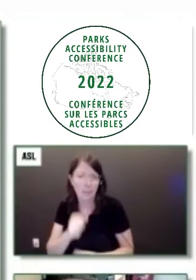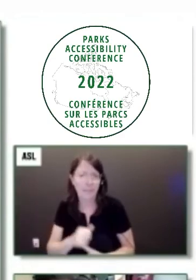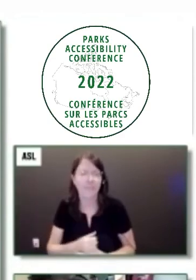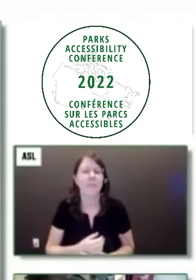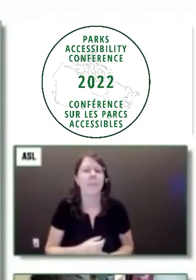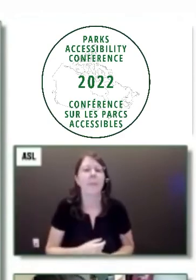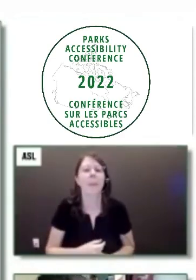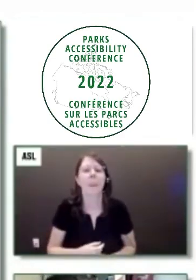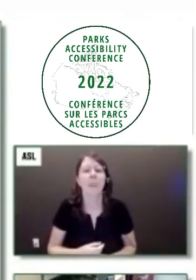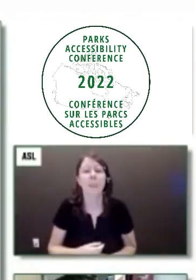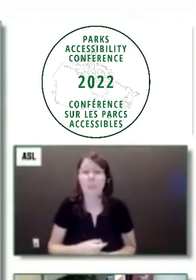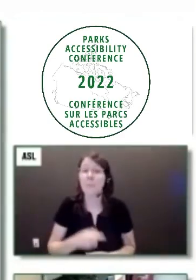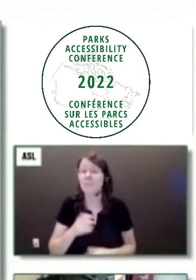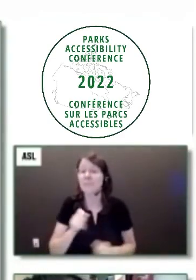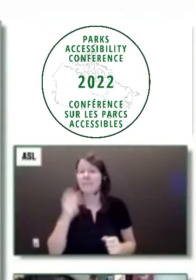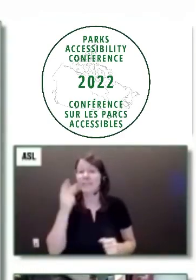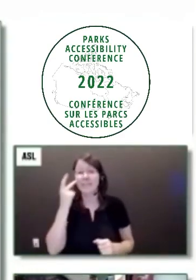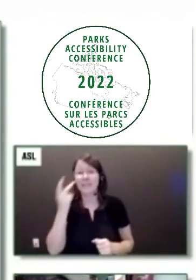in Prince George